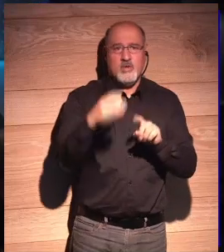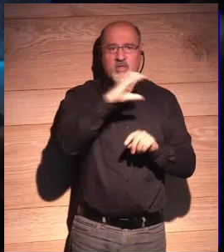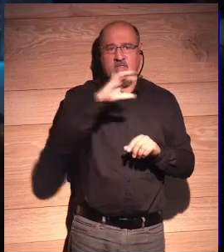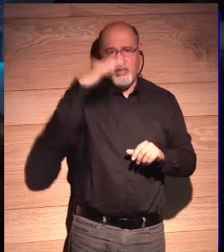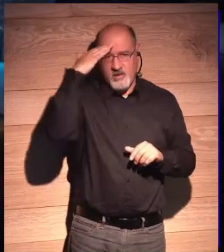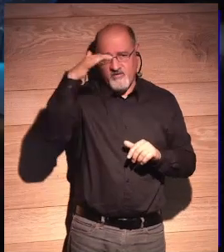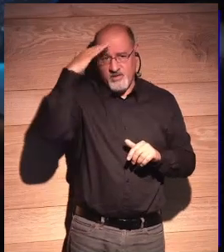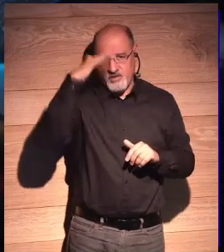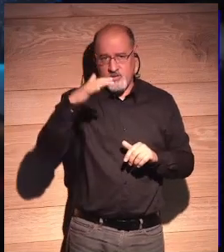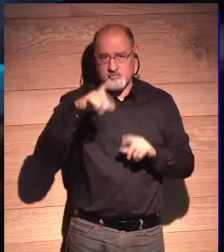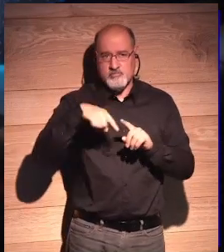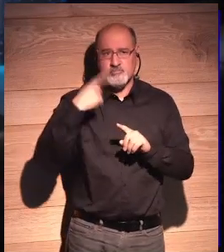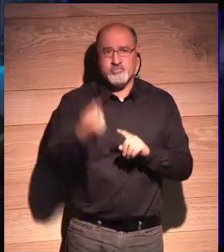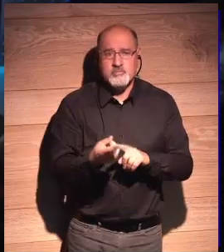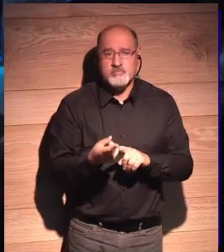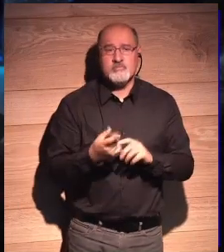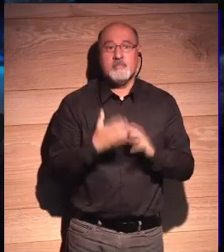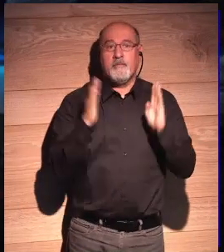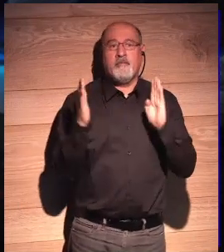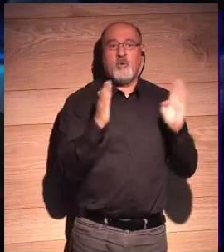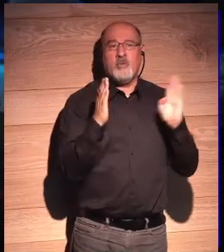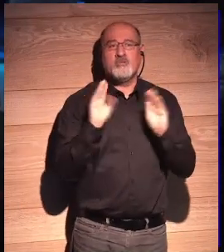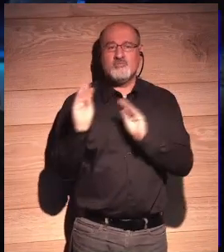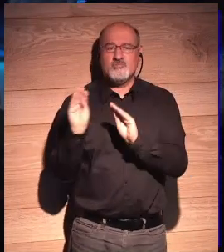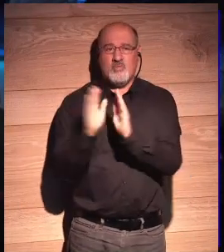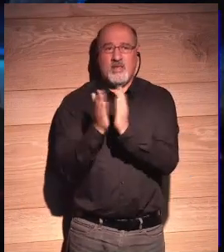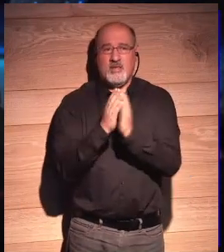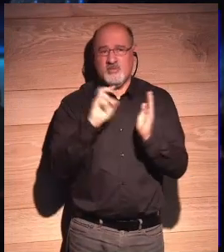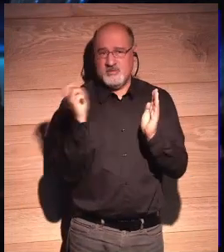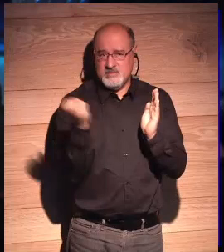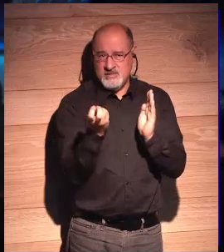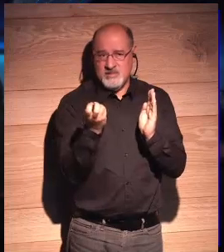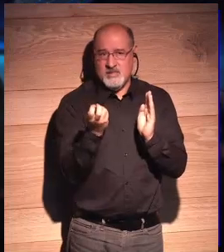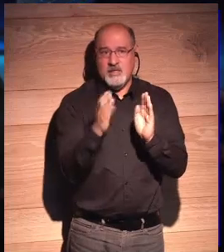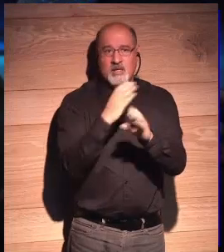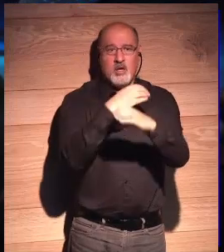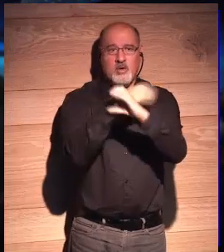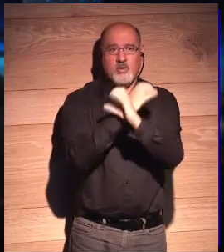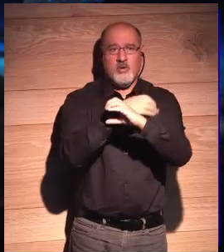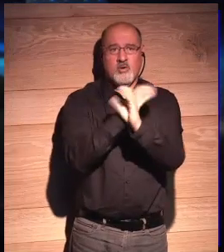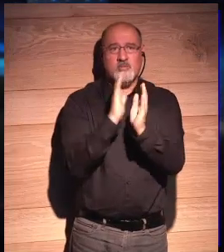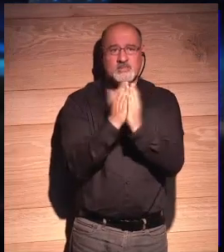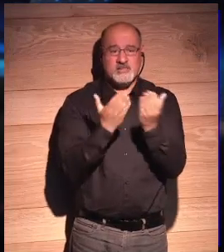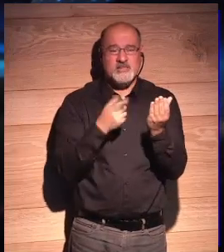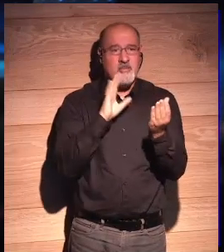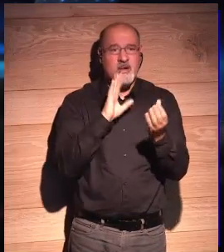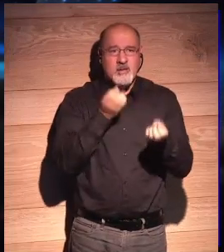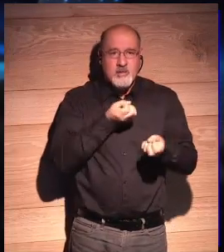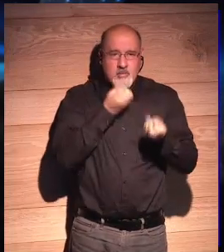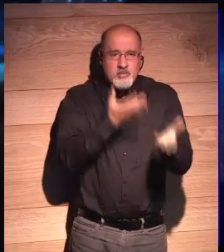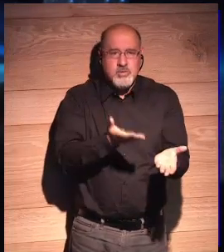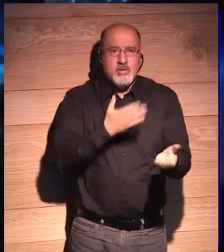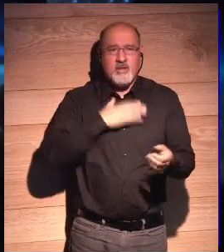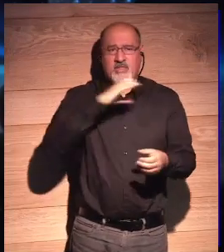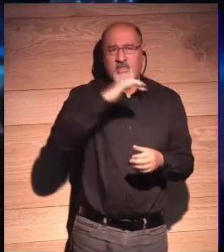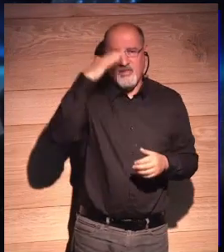embrace science fiction in whole. And there are moments that, before reading the comic, it seems that